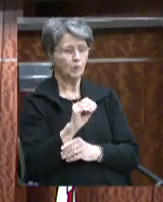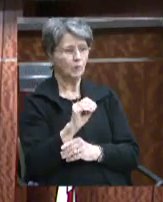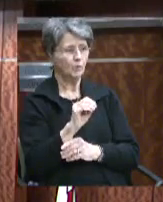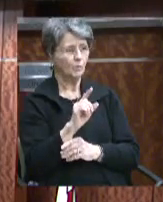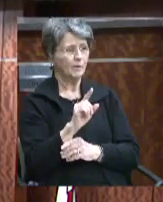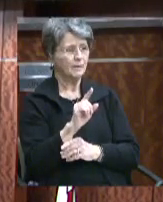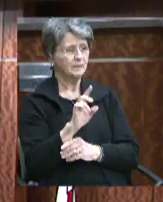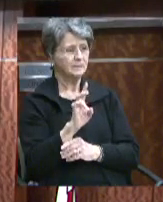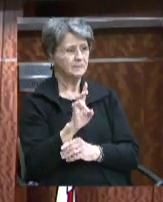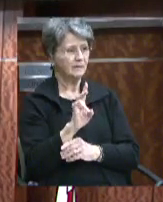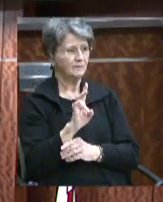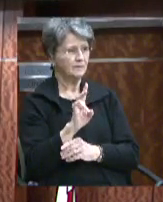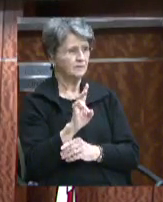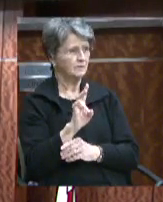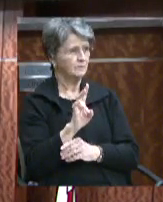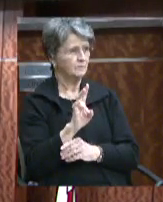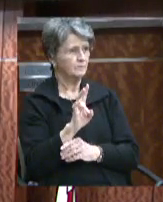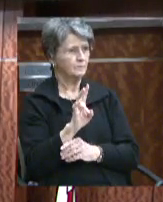2017.